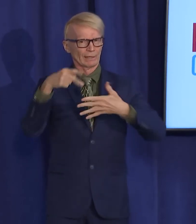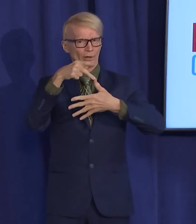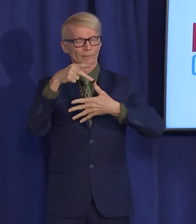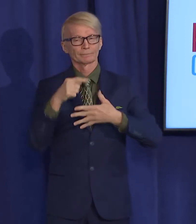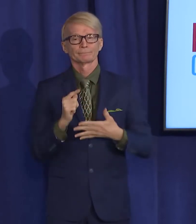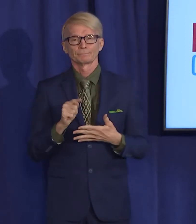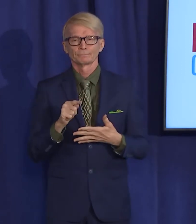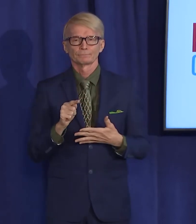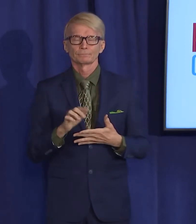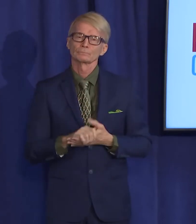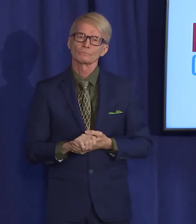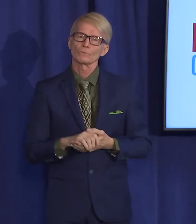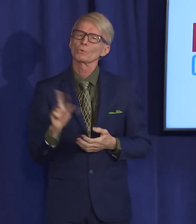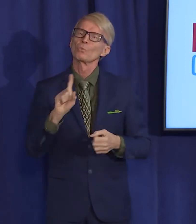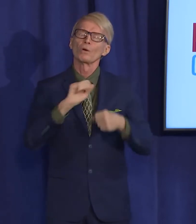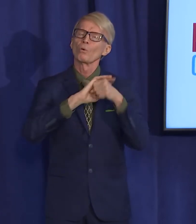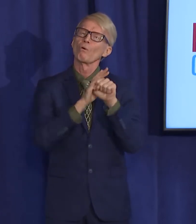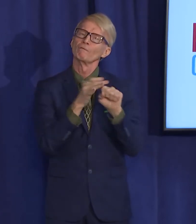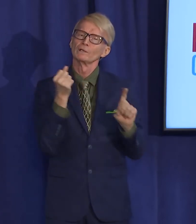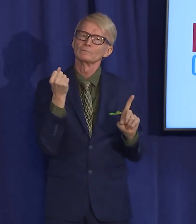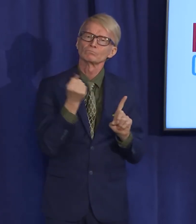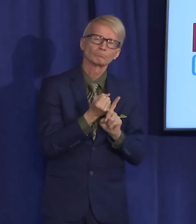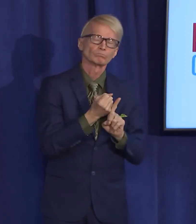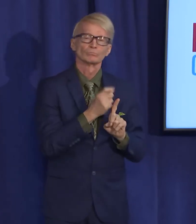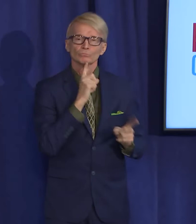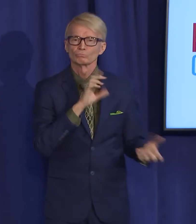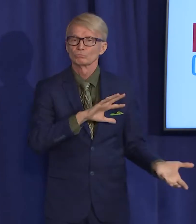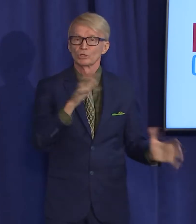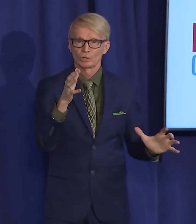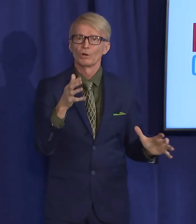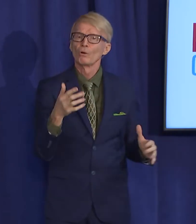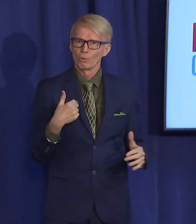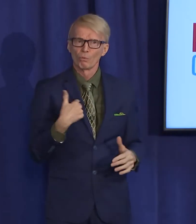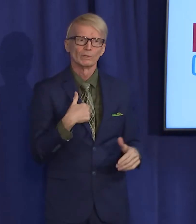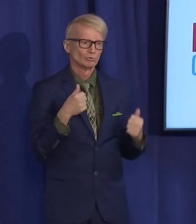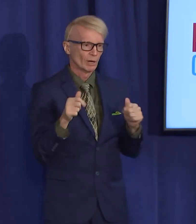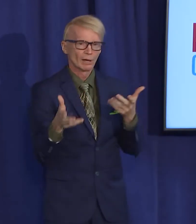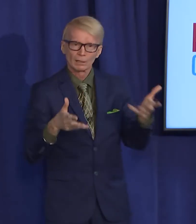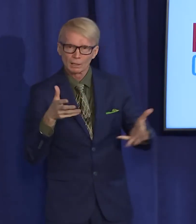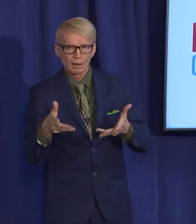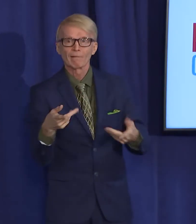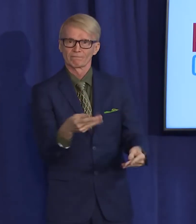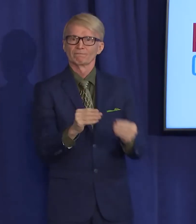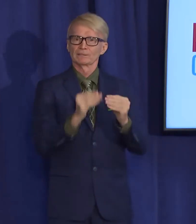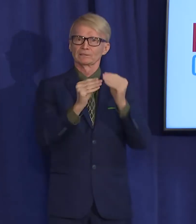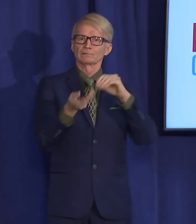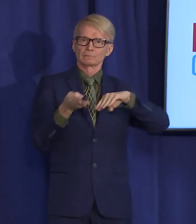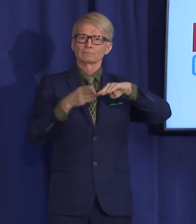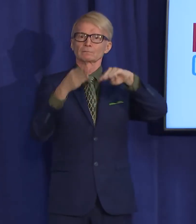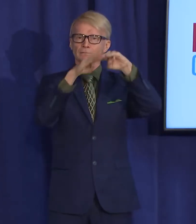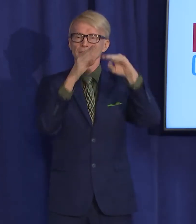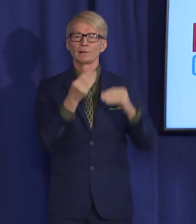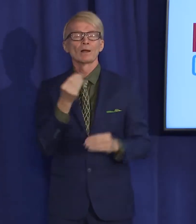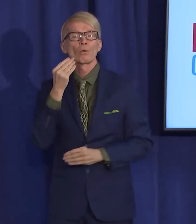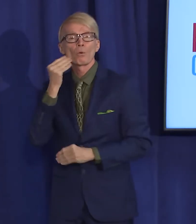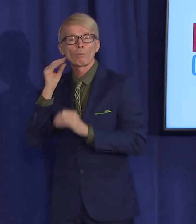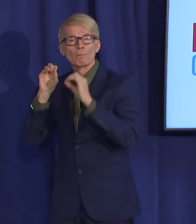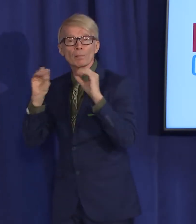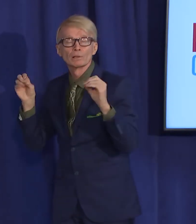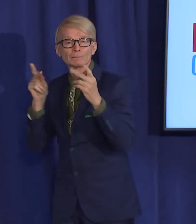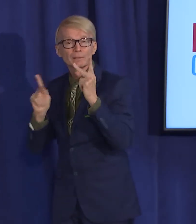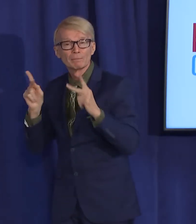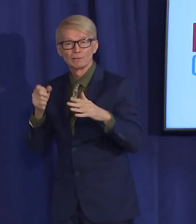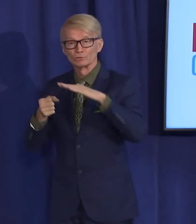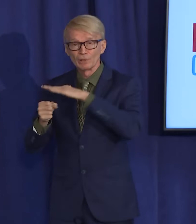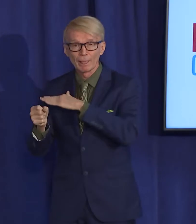vaccines to the settings where COVID is hit hardest has paid off, as we've brought vaccine to long-term care facilities and homeless shelters and senior